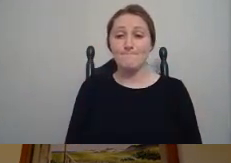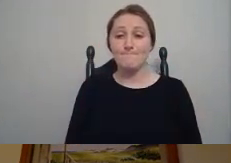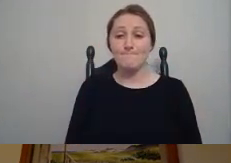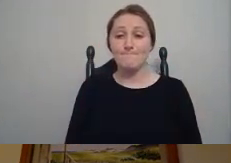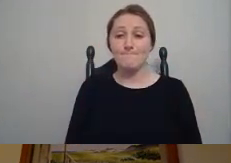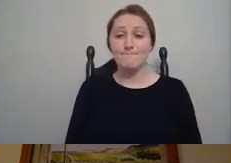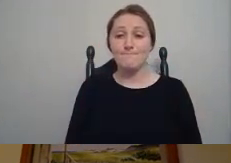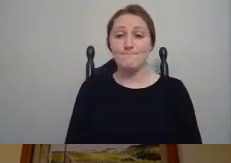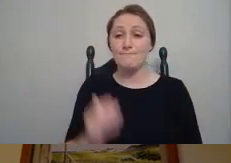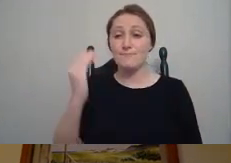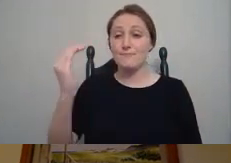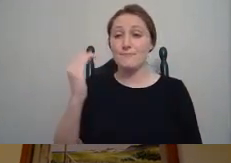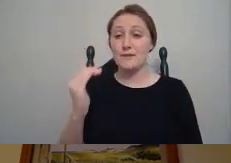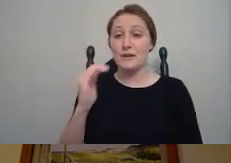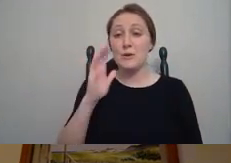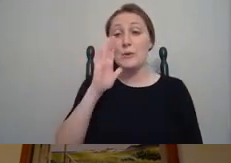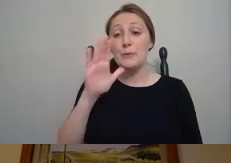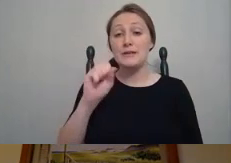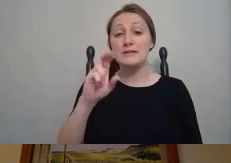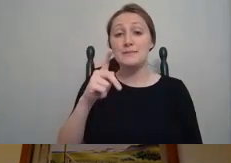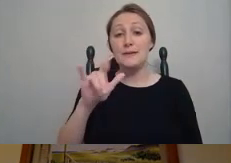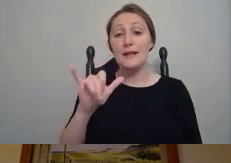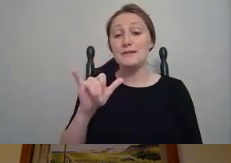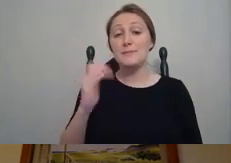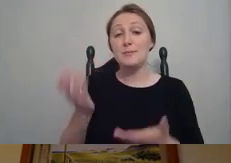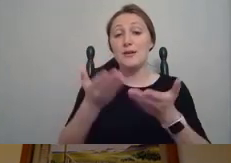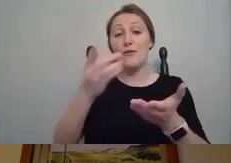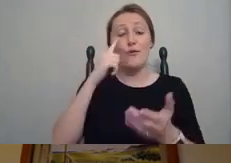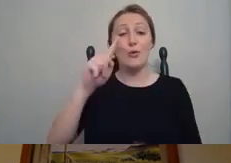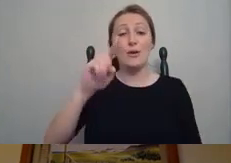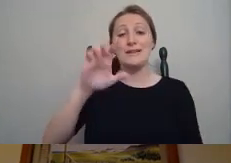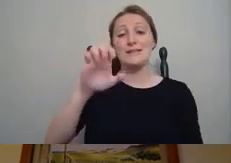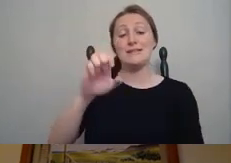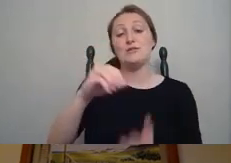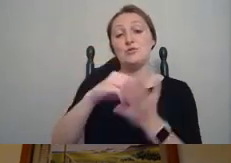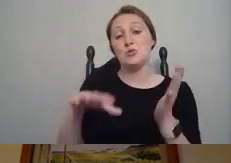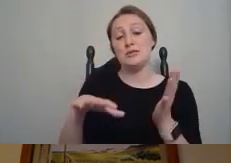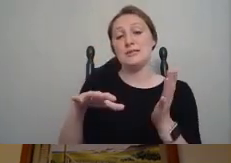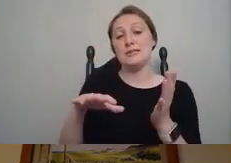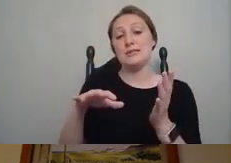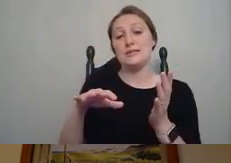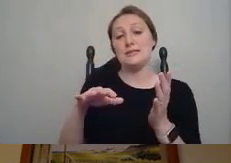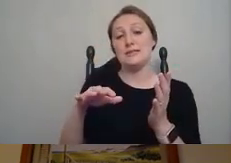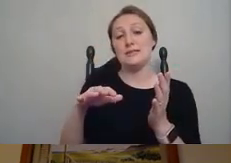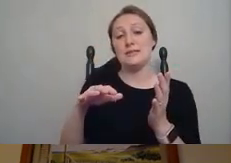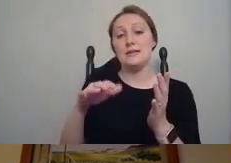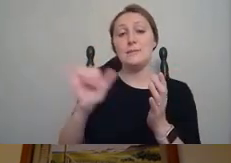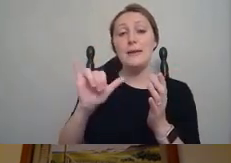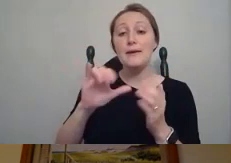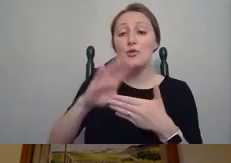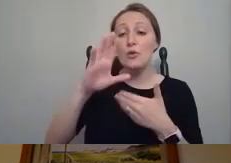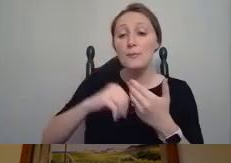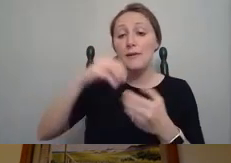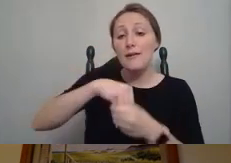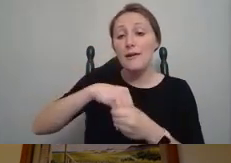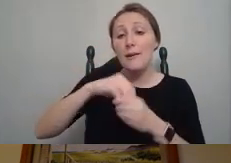See. Will supplies be provided for ECE students beyond packets? Some schools are providing curriculum in a box for students in